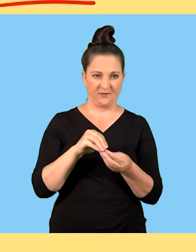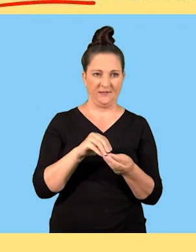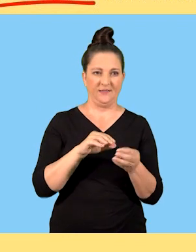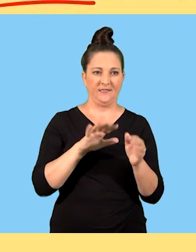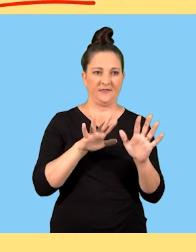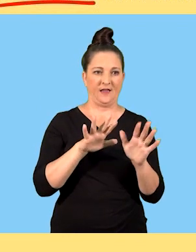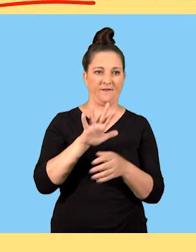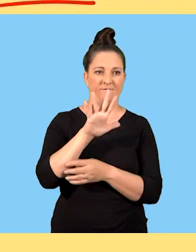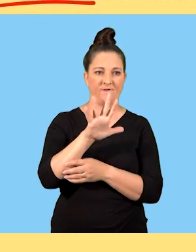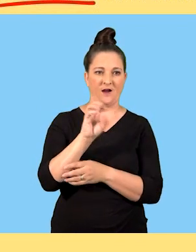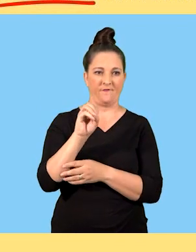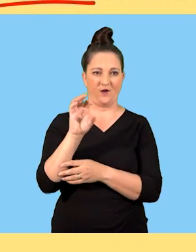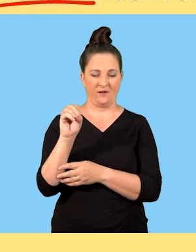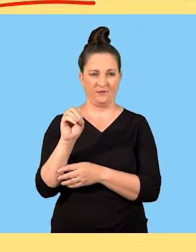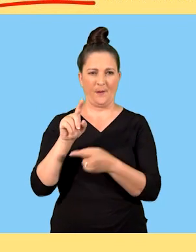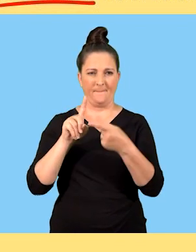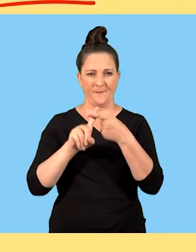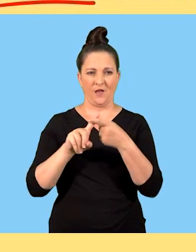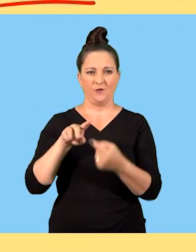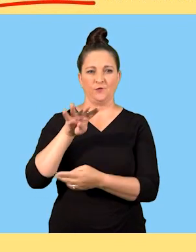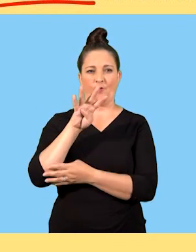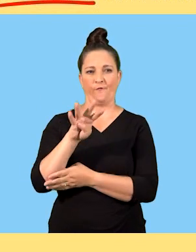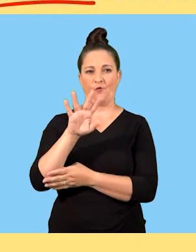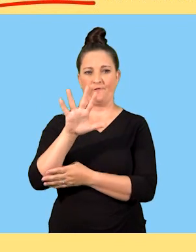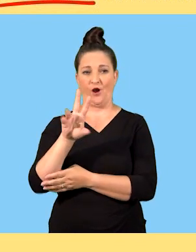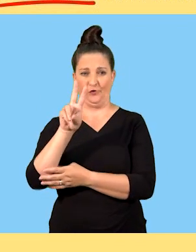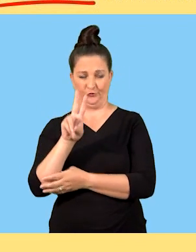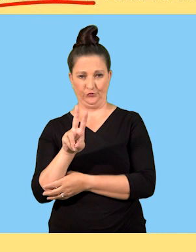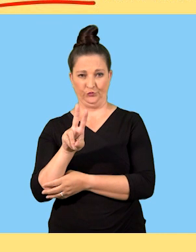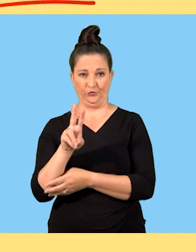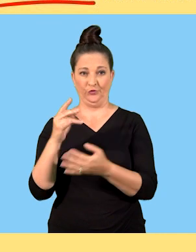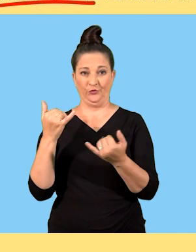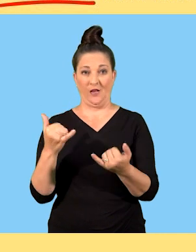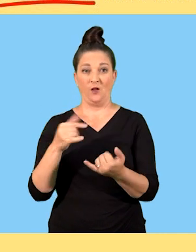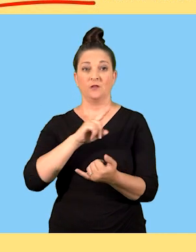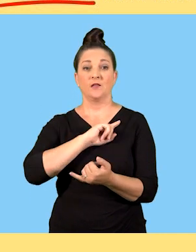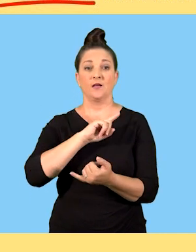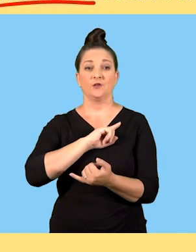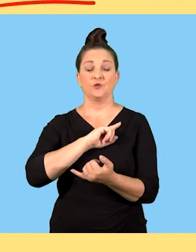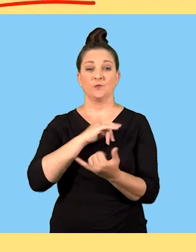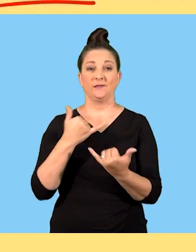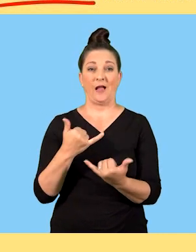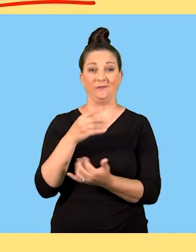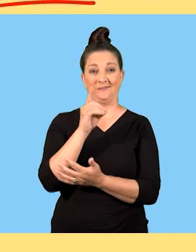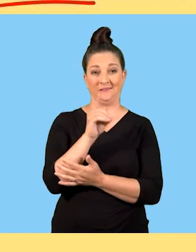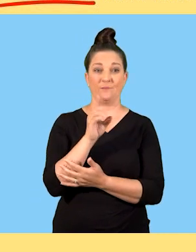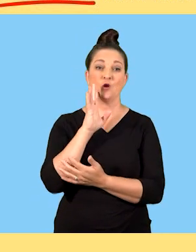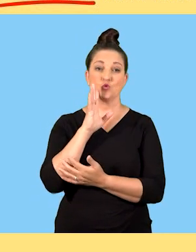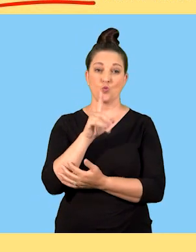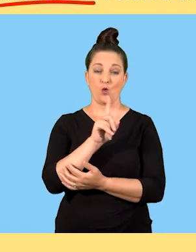is 452. And therefore, my depreciation would therefore become